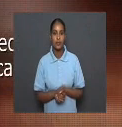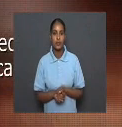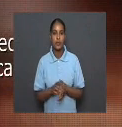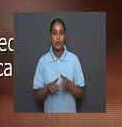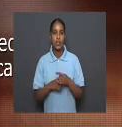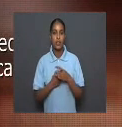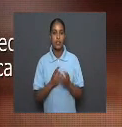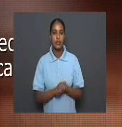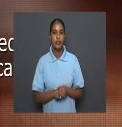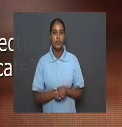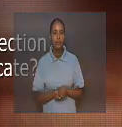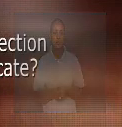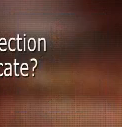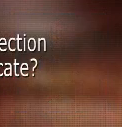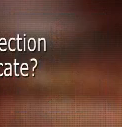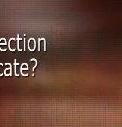Begin.